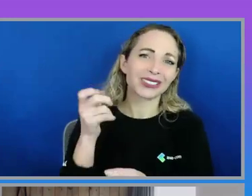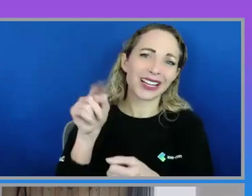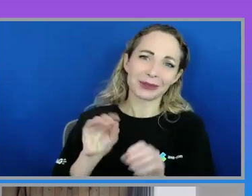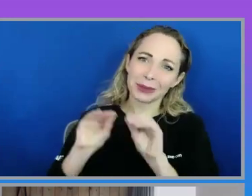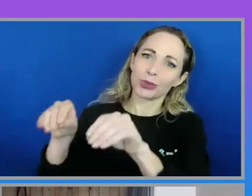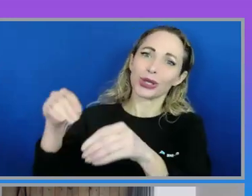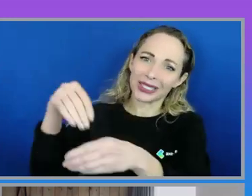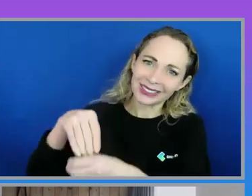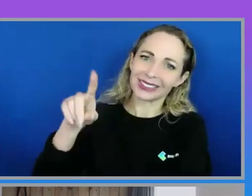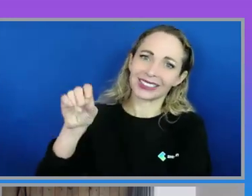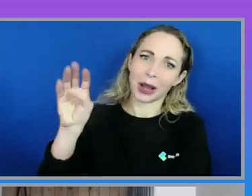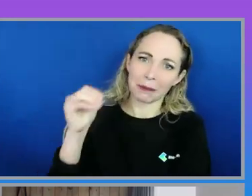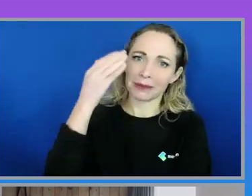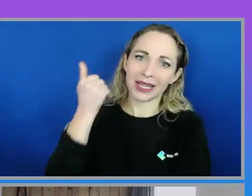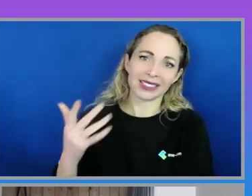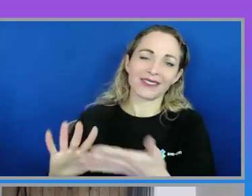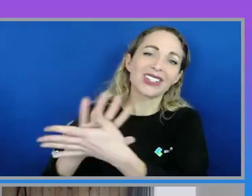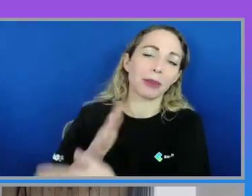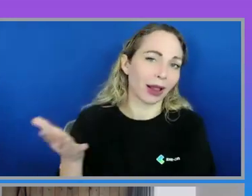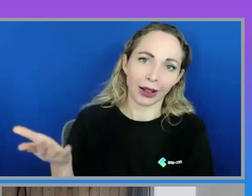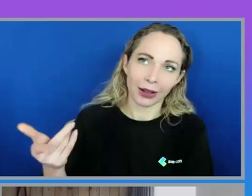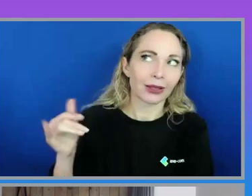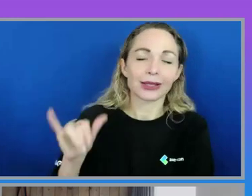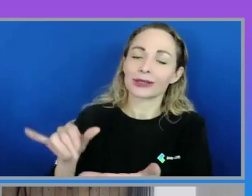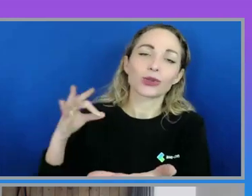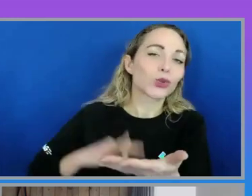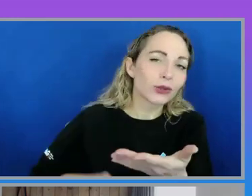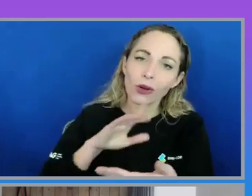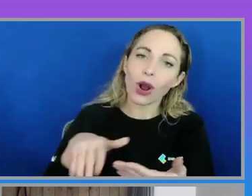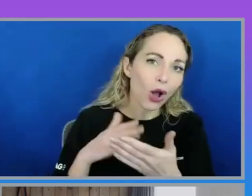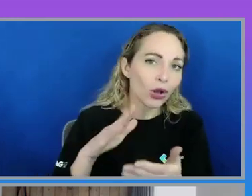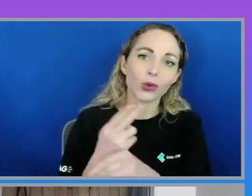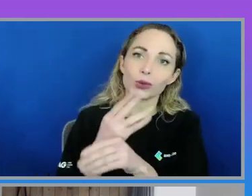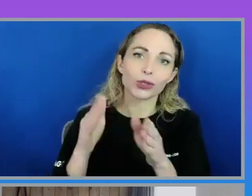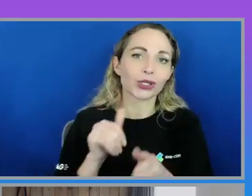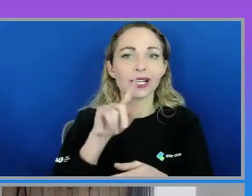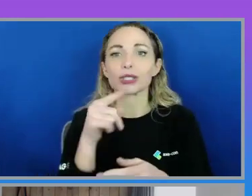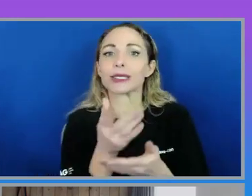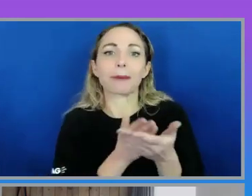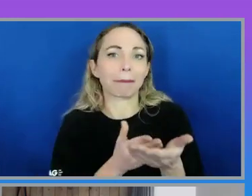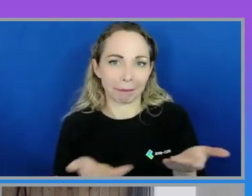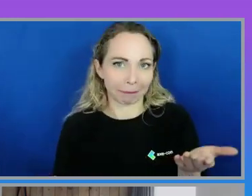DOM and visible because that's useful to all your users, not just some of them.